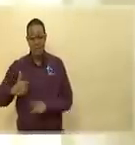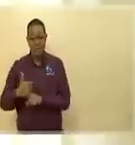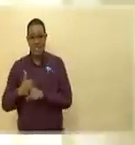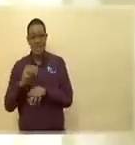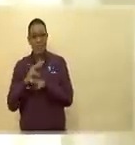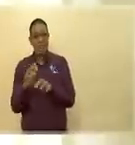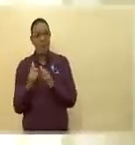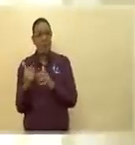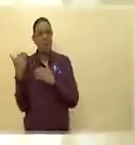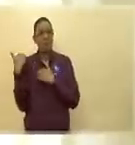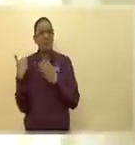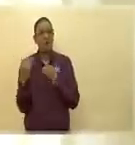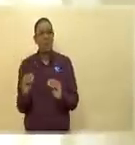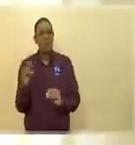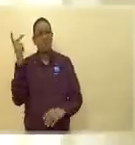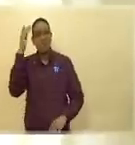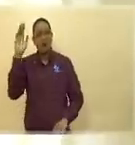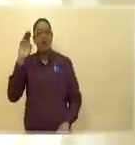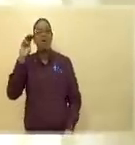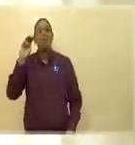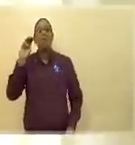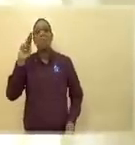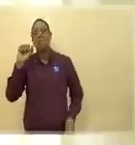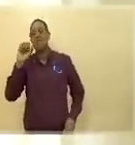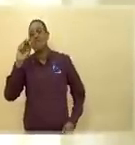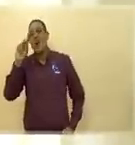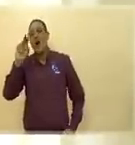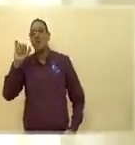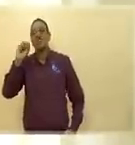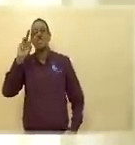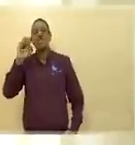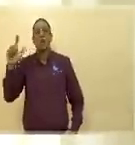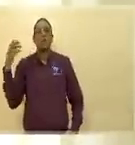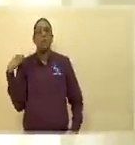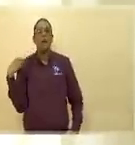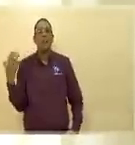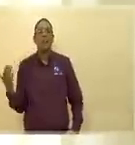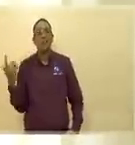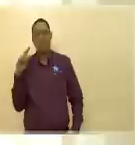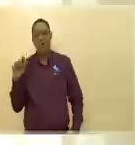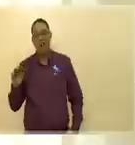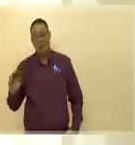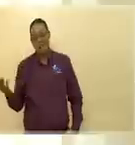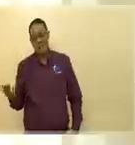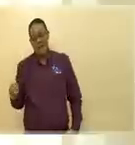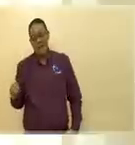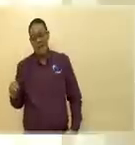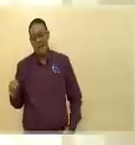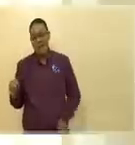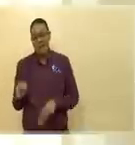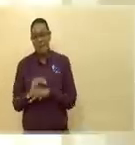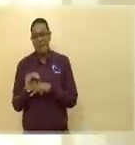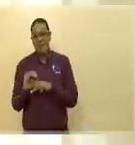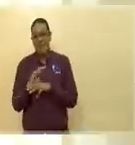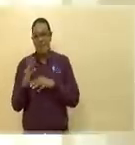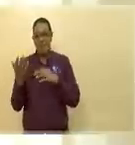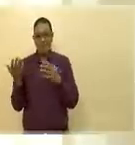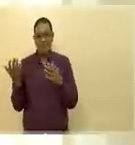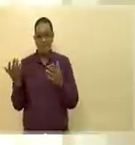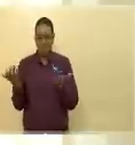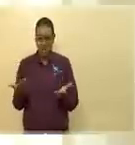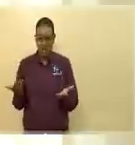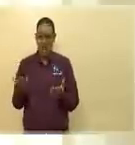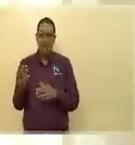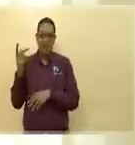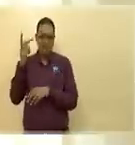in the Office of the Prime Minister, Mrs. Audrey Sewell, the Permanent Secretary at the Office of the Prime Minister and the Ministry of Economic Growth and Job Creation,